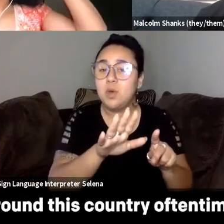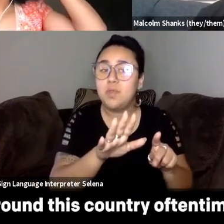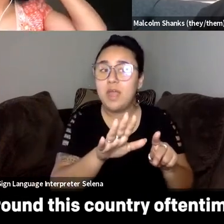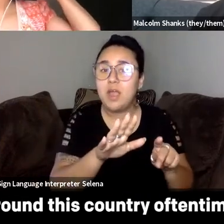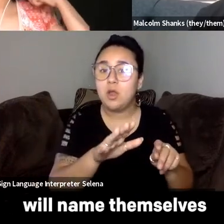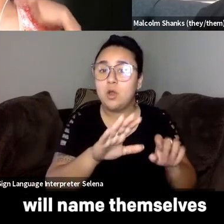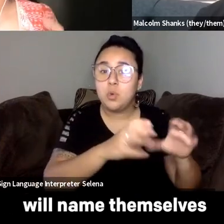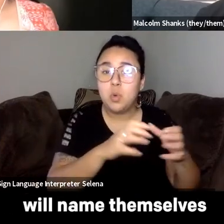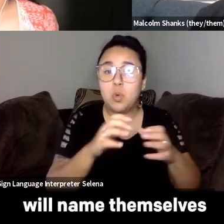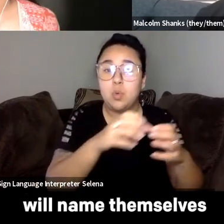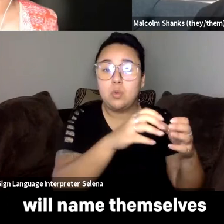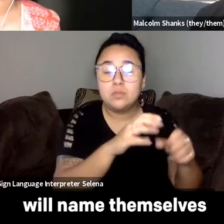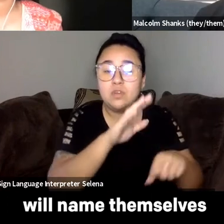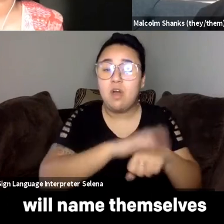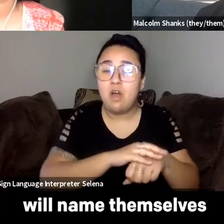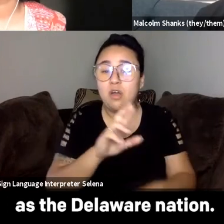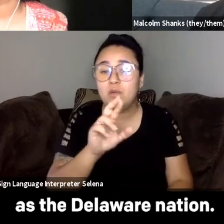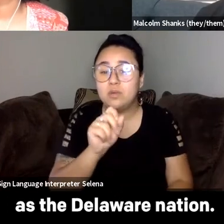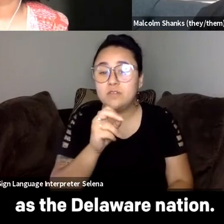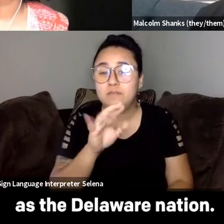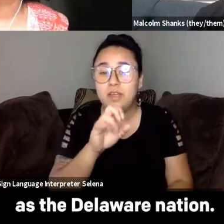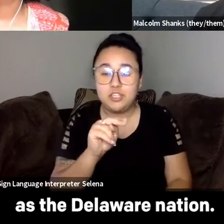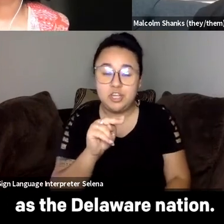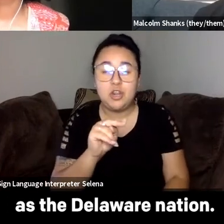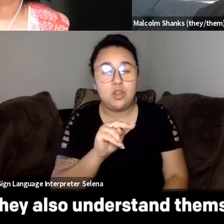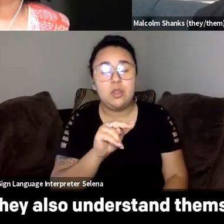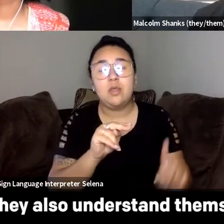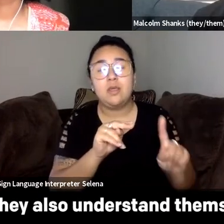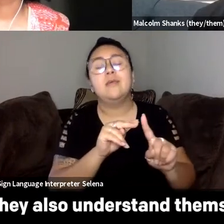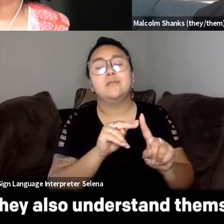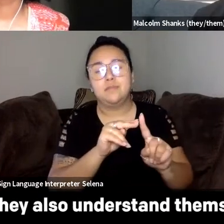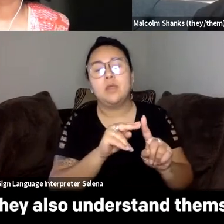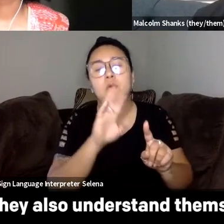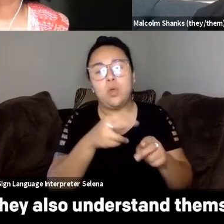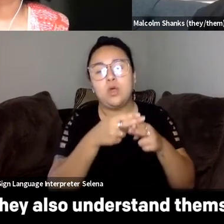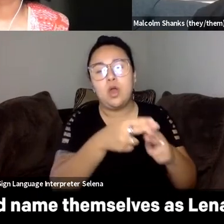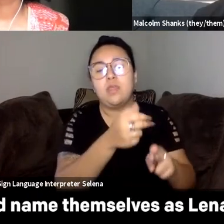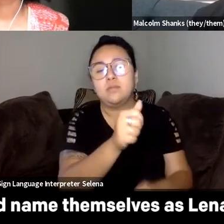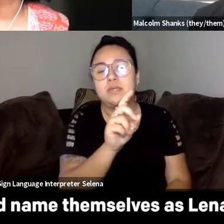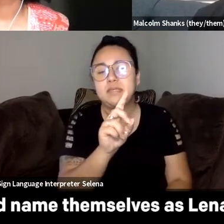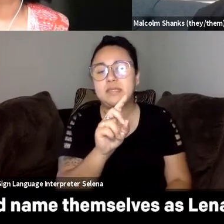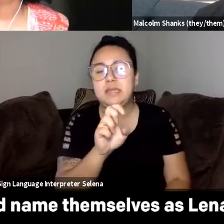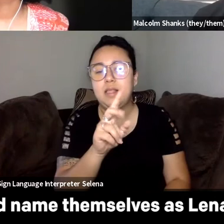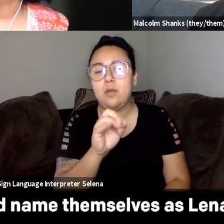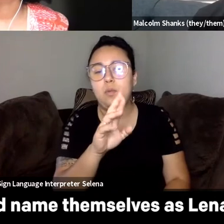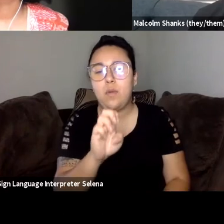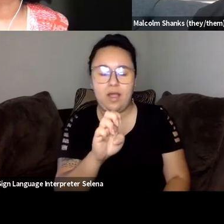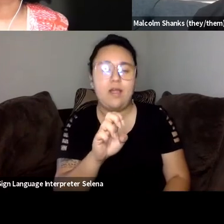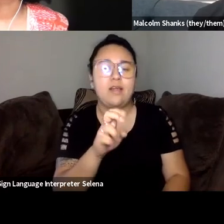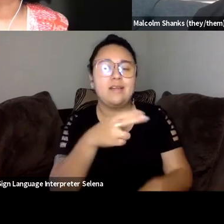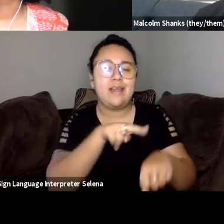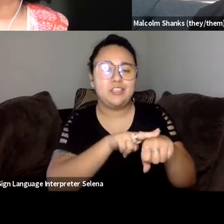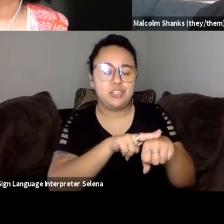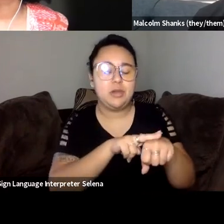reservations around this country oftentimes will name themselves as the Delaware Nation, but they also understand themselves and name